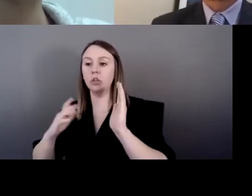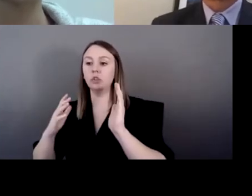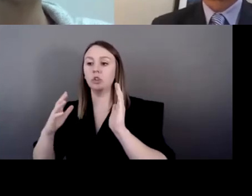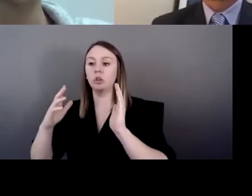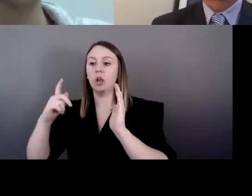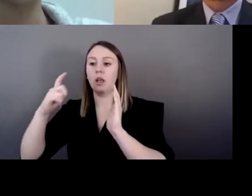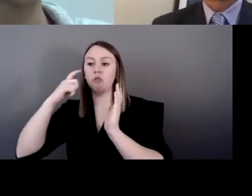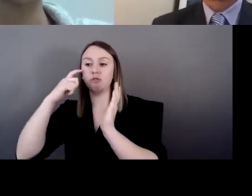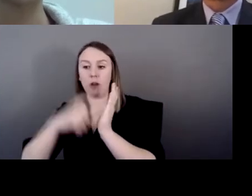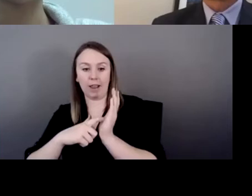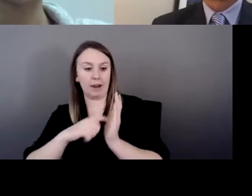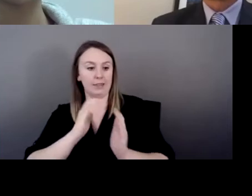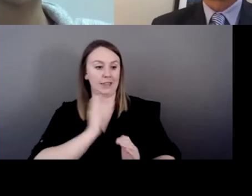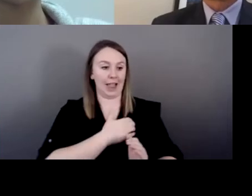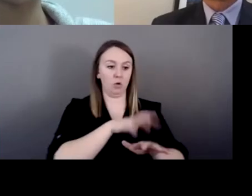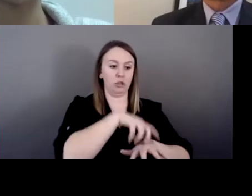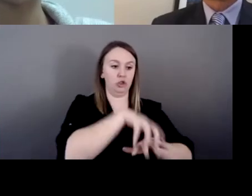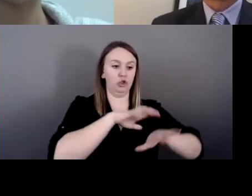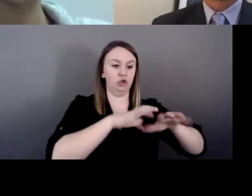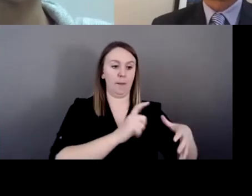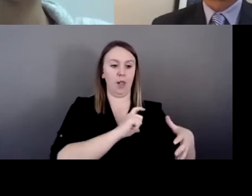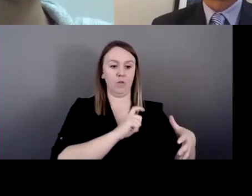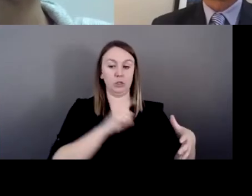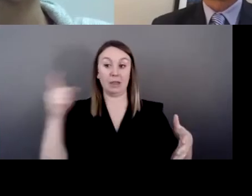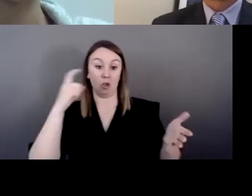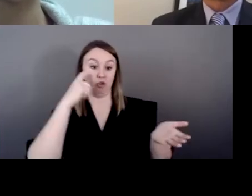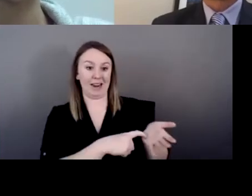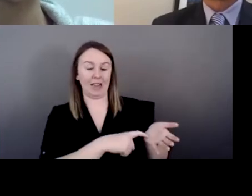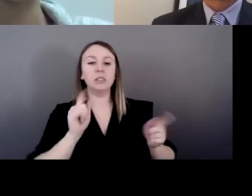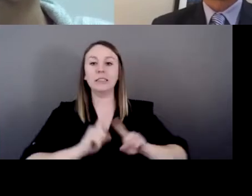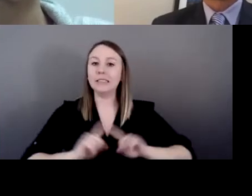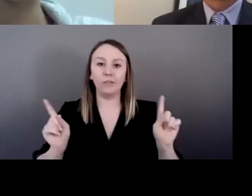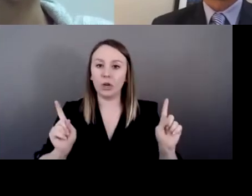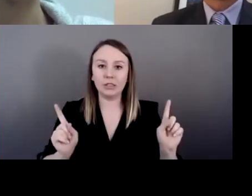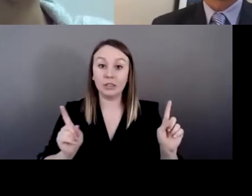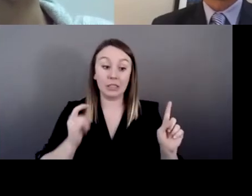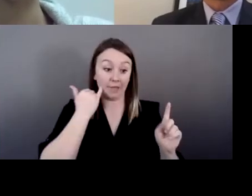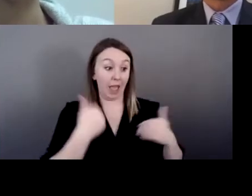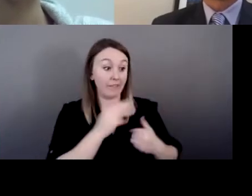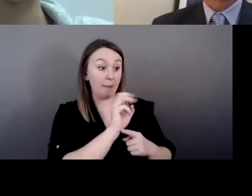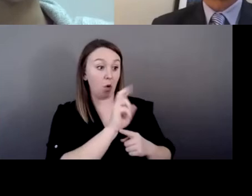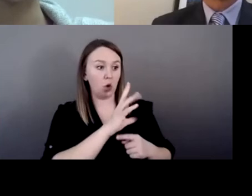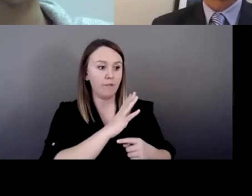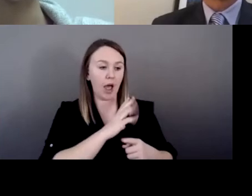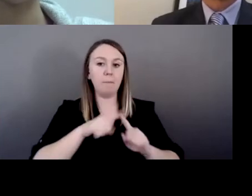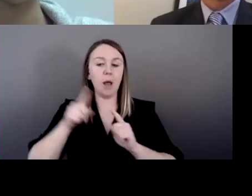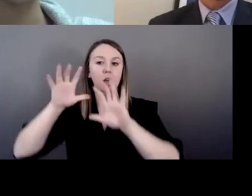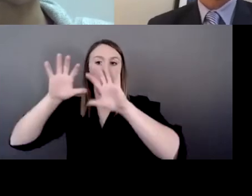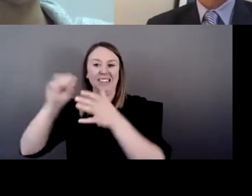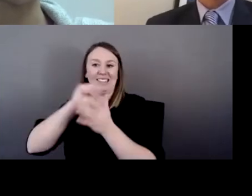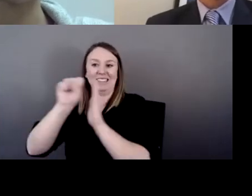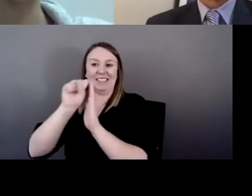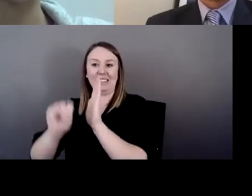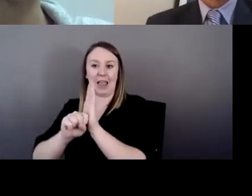different process. And the power dynamics of that process have historically not been available to